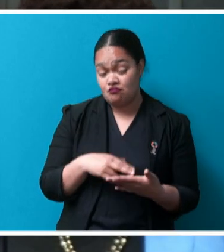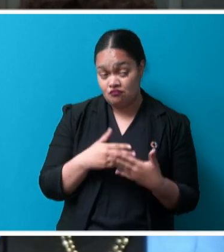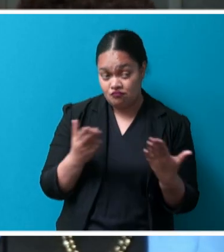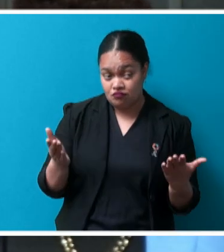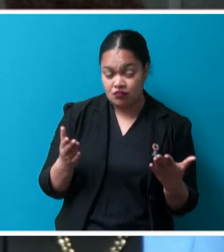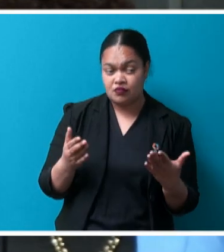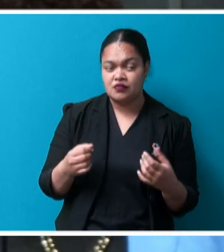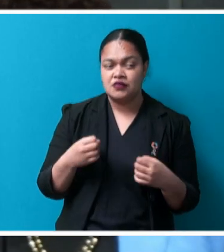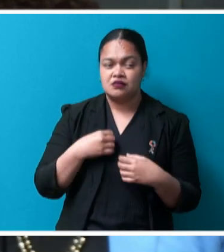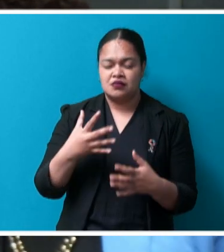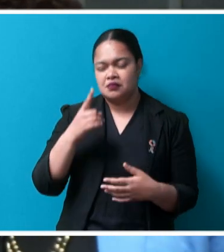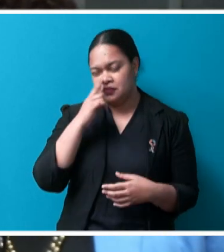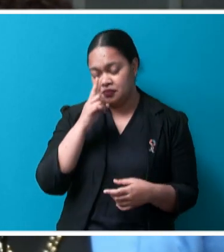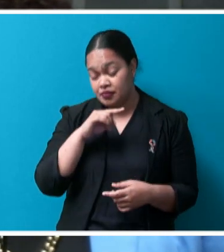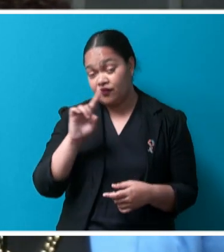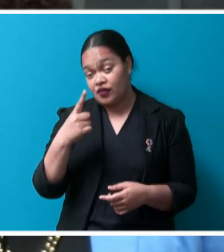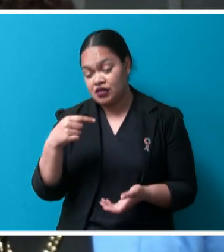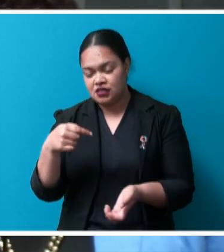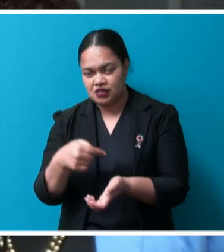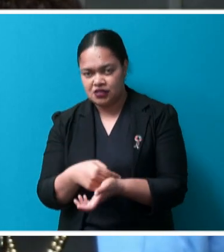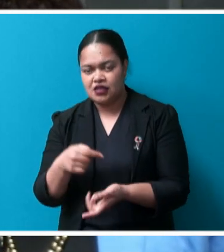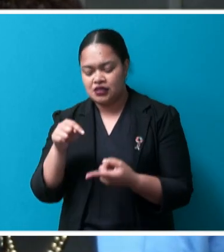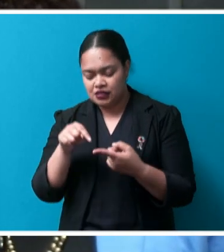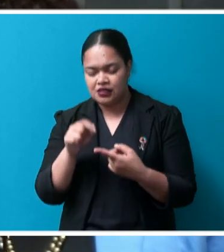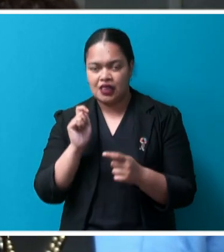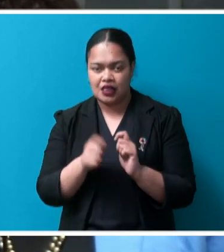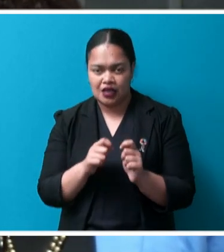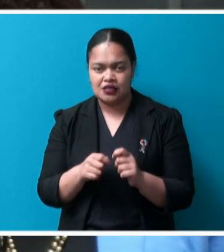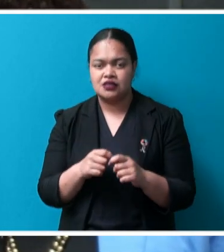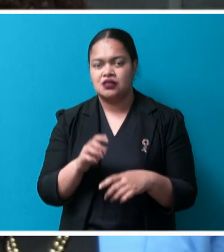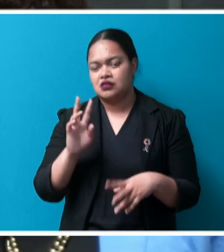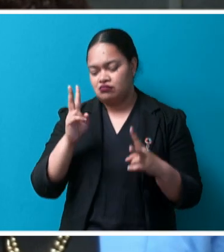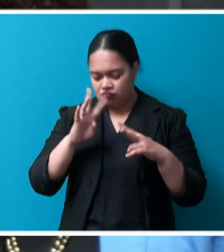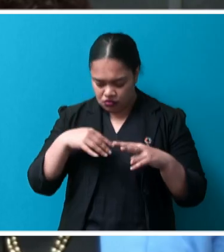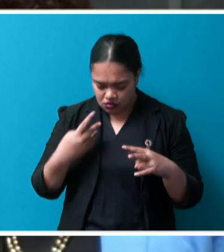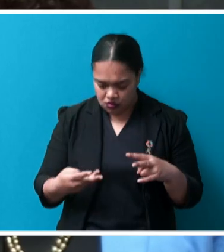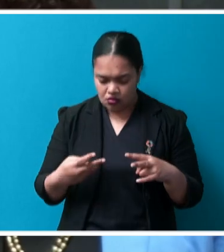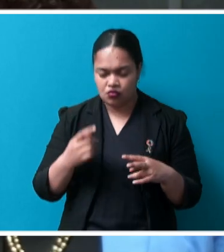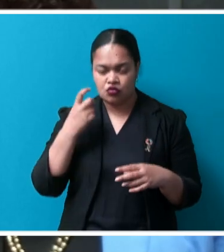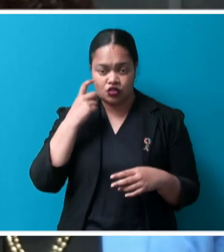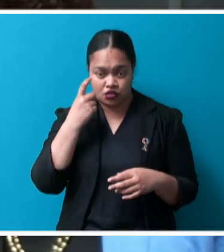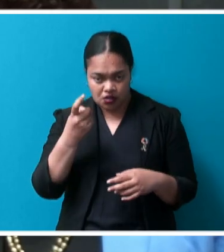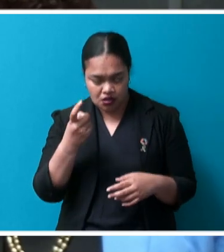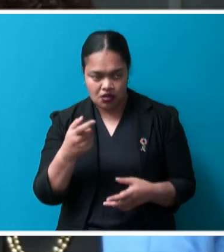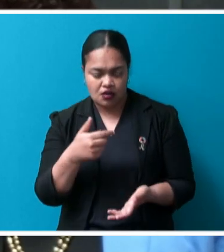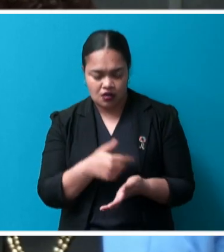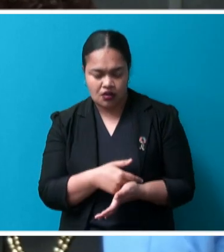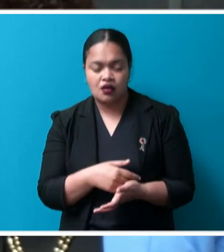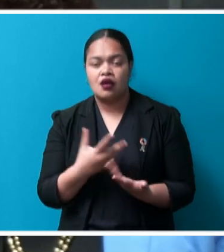rise in people being tested, diagnosed, and the growth in people on treatment, our early introduction of